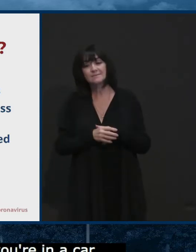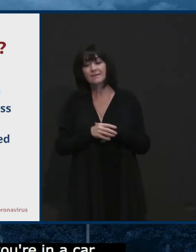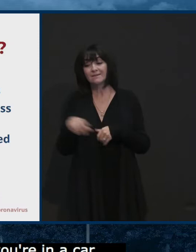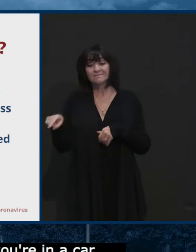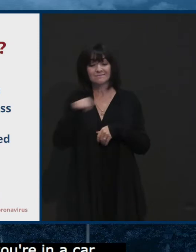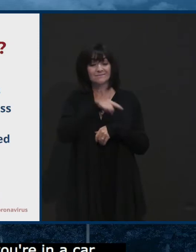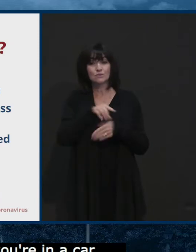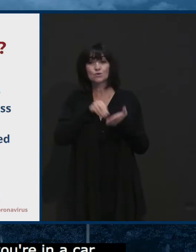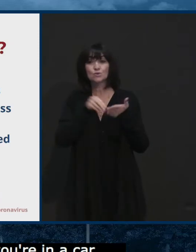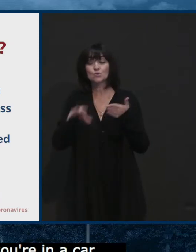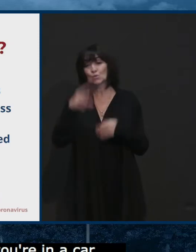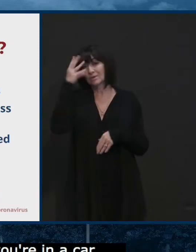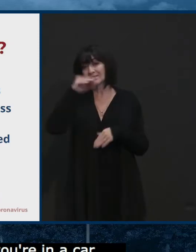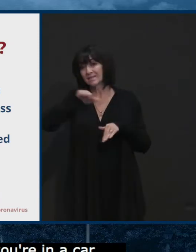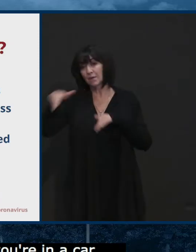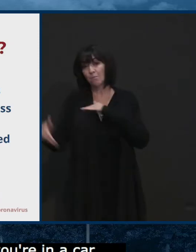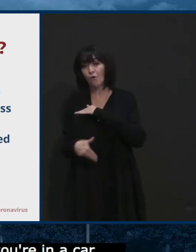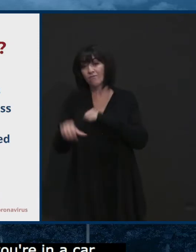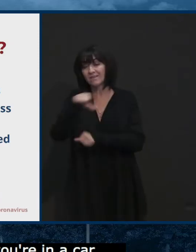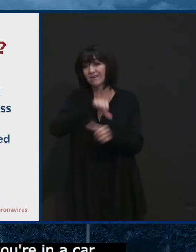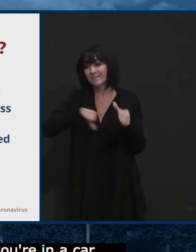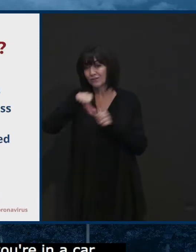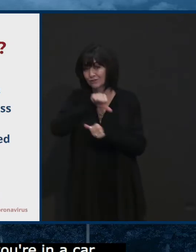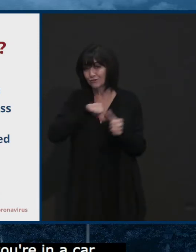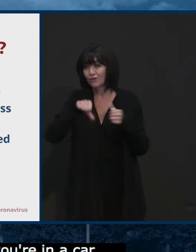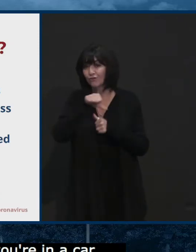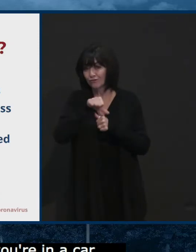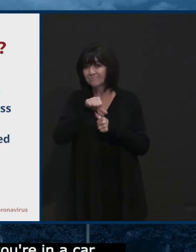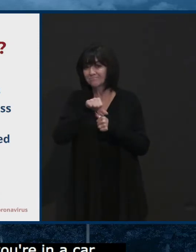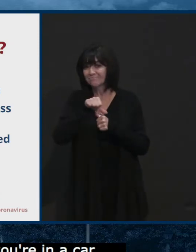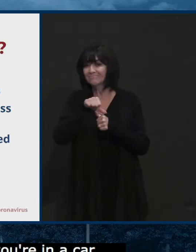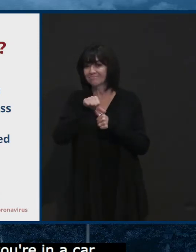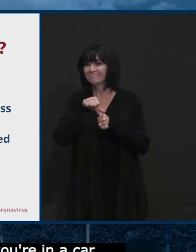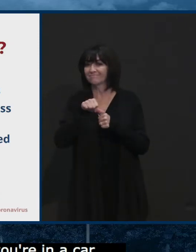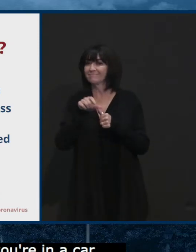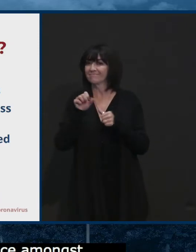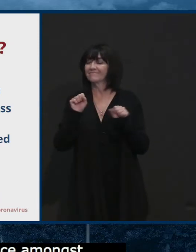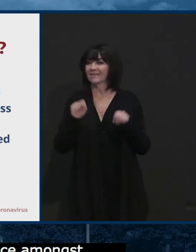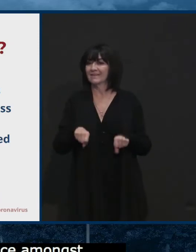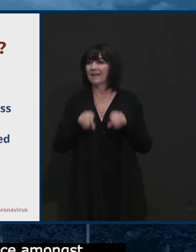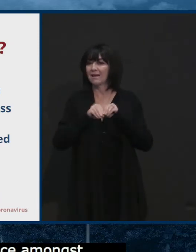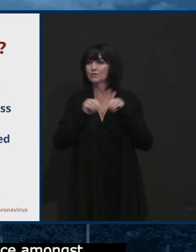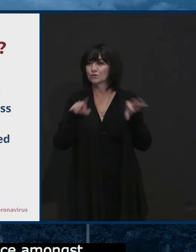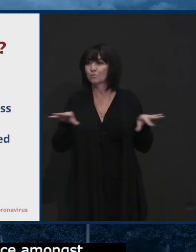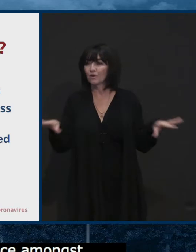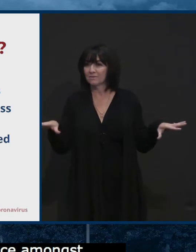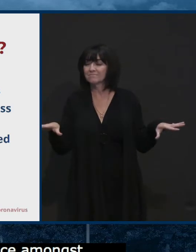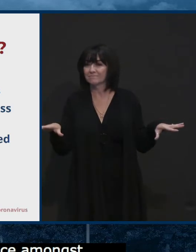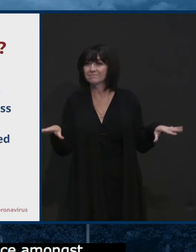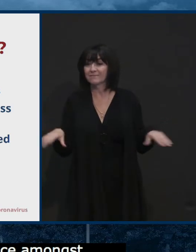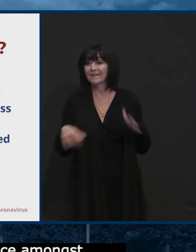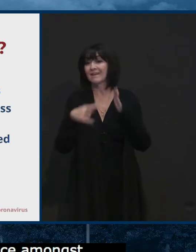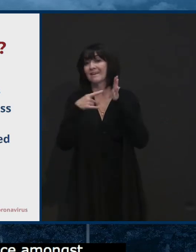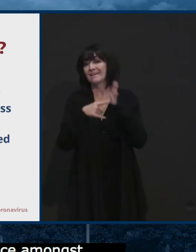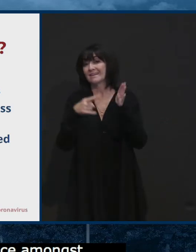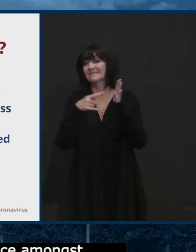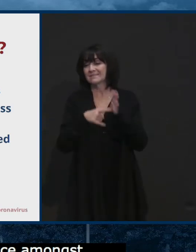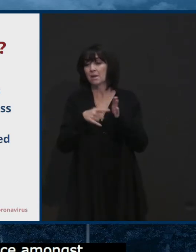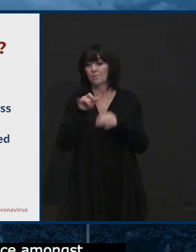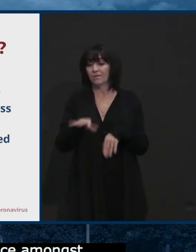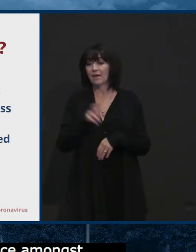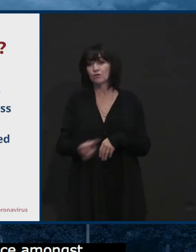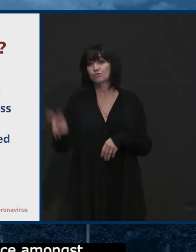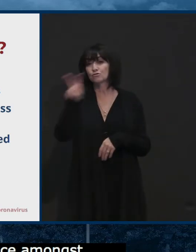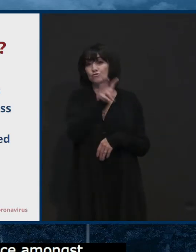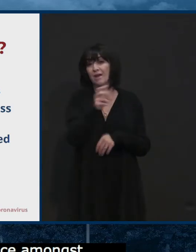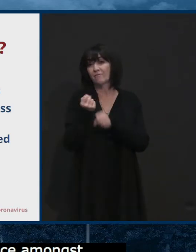place among students is how we're seeing a number of them being infected. We also have an example of a travel baseball team that went out of